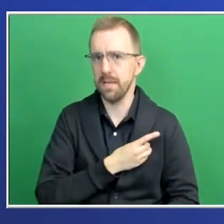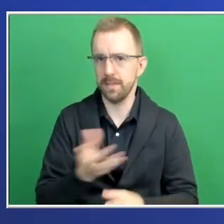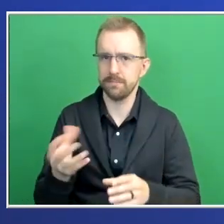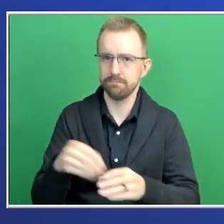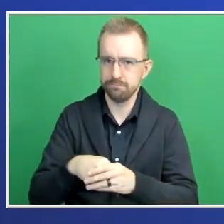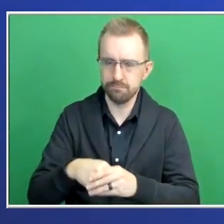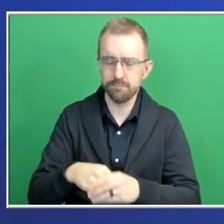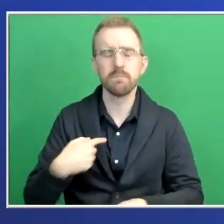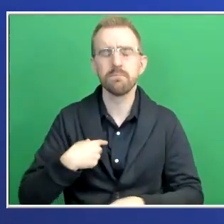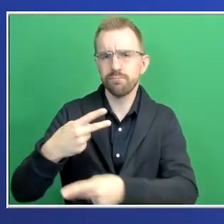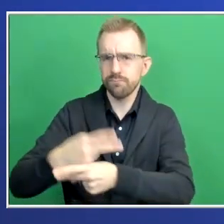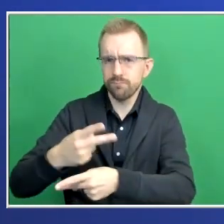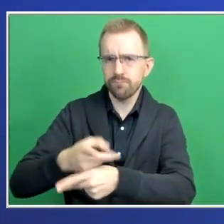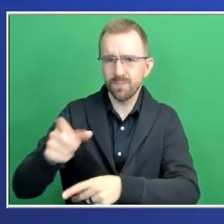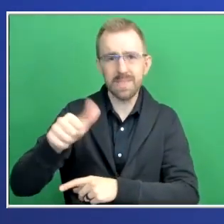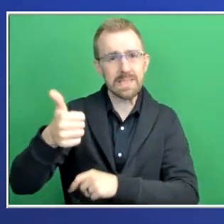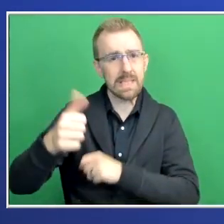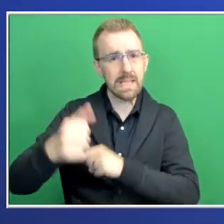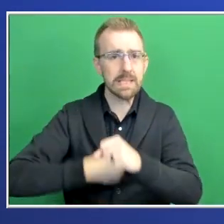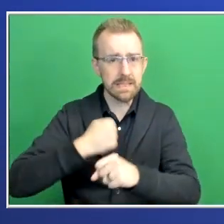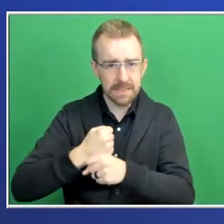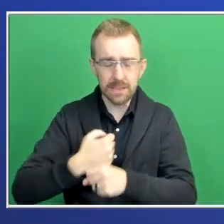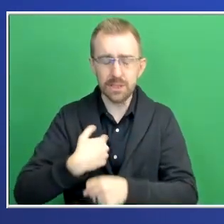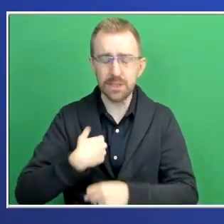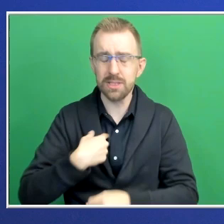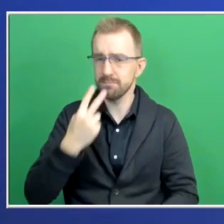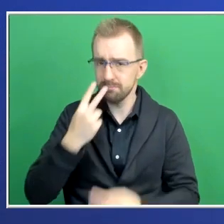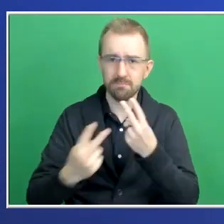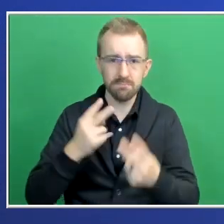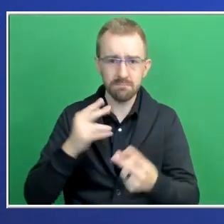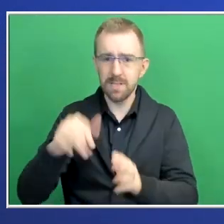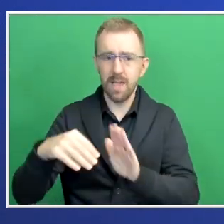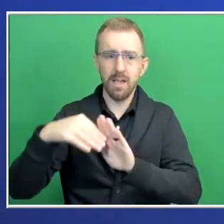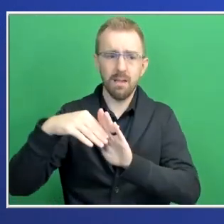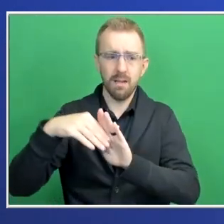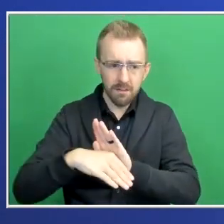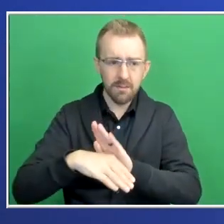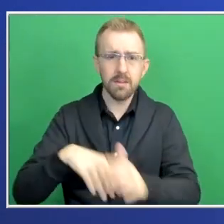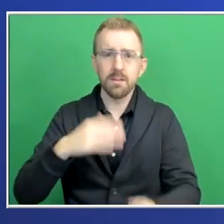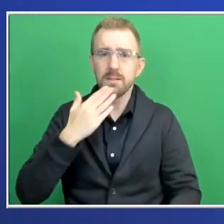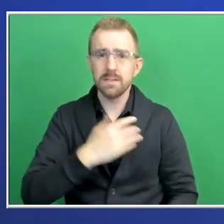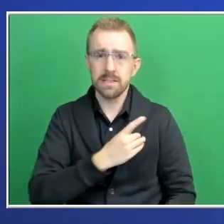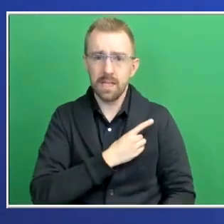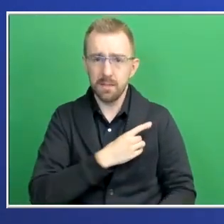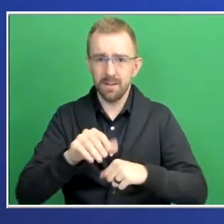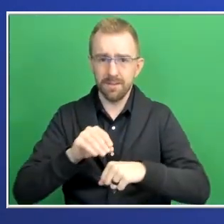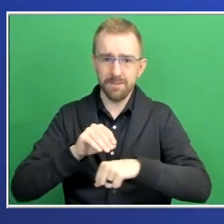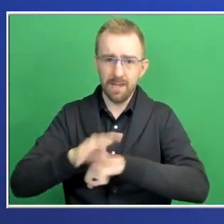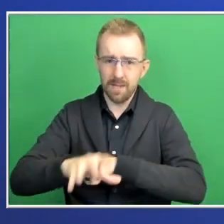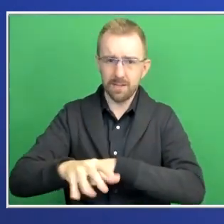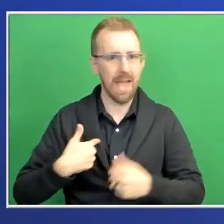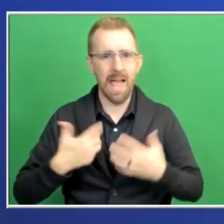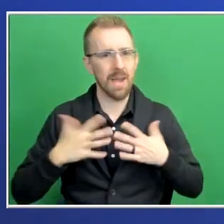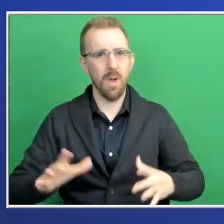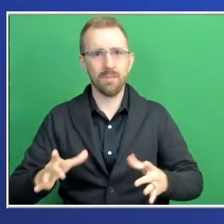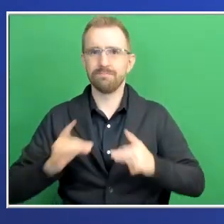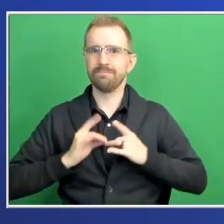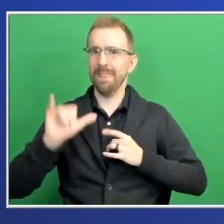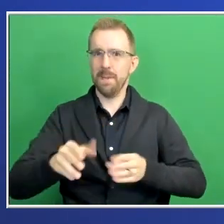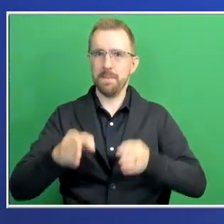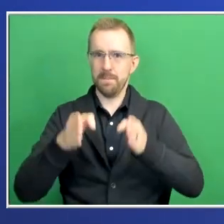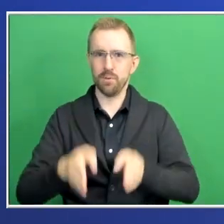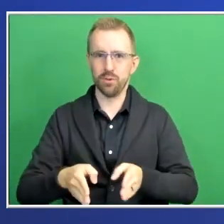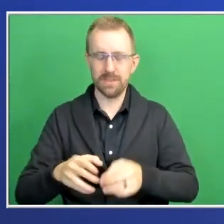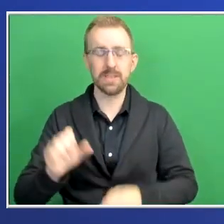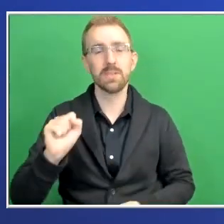care of her for 10 years, and I seen that down effects of what diabetes does to your body. You didn't want to be that person. I didn't want to be that person. Yeah. So I